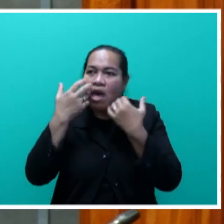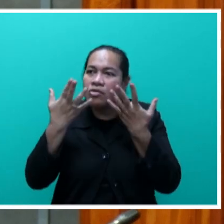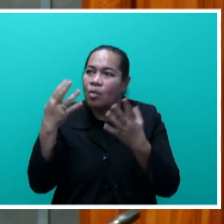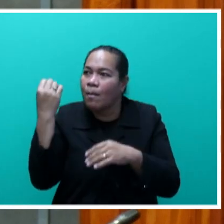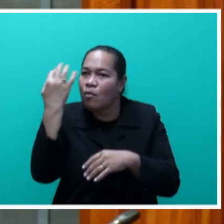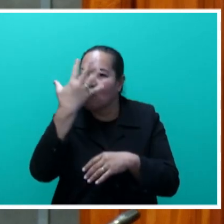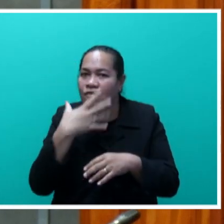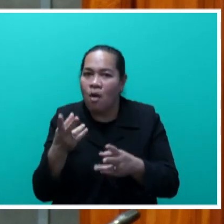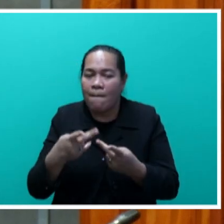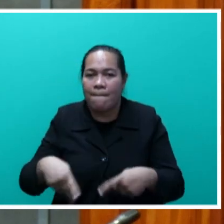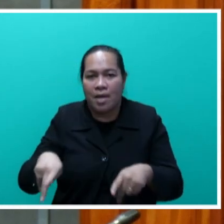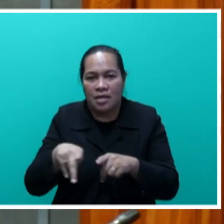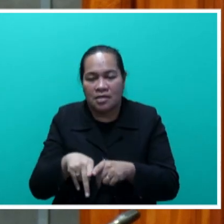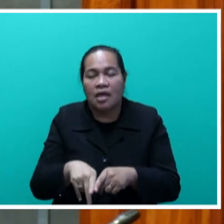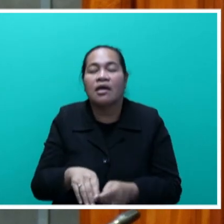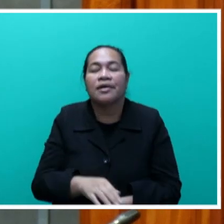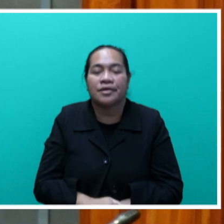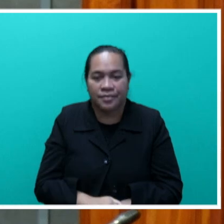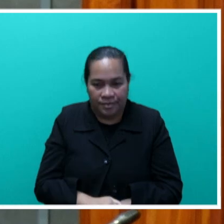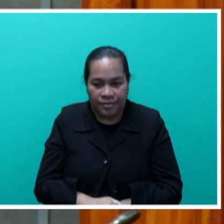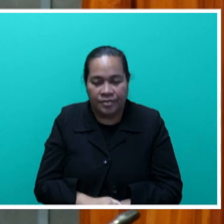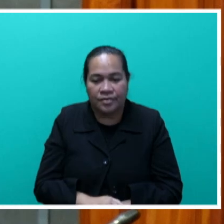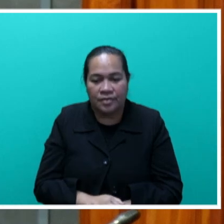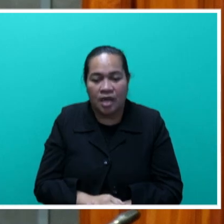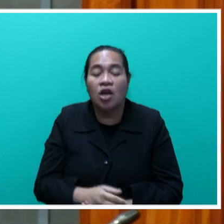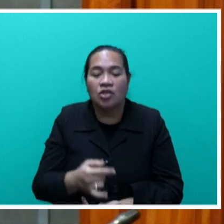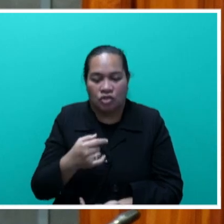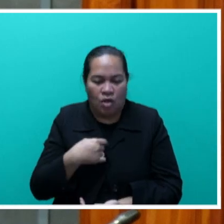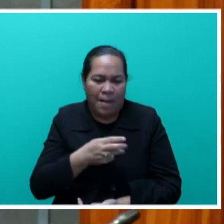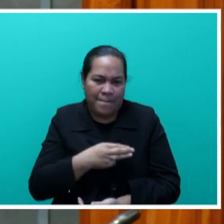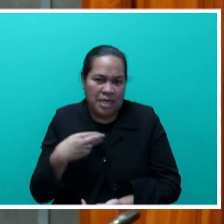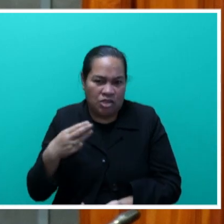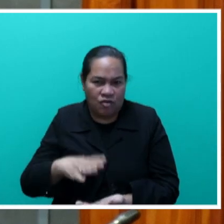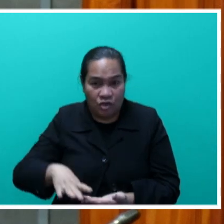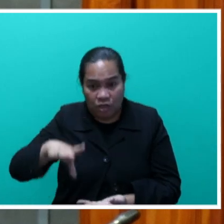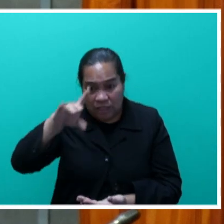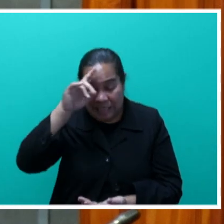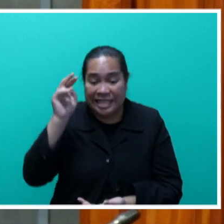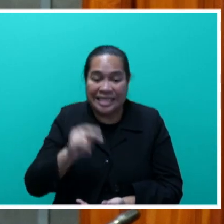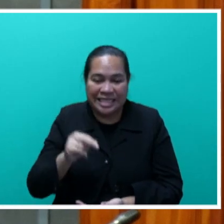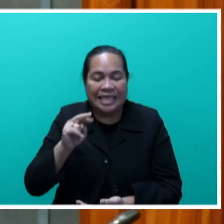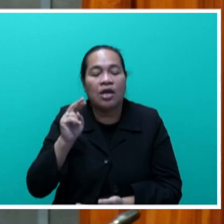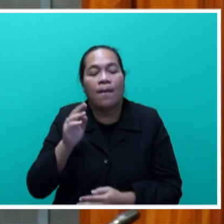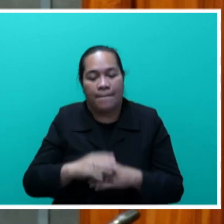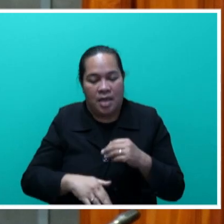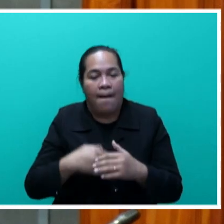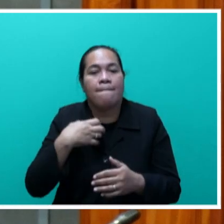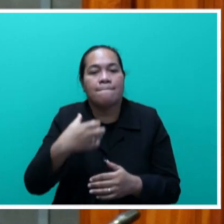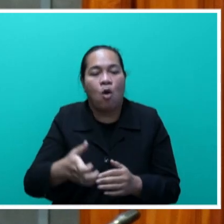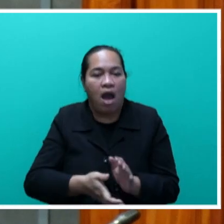place. On that note, I must concede that the Ministry of Education needs to build more secondary schools,